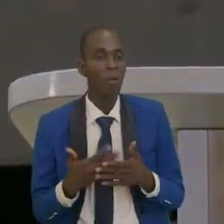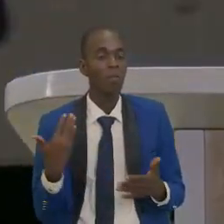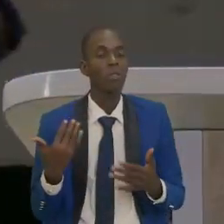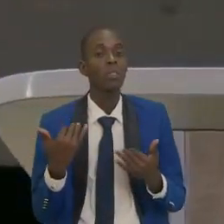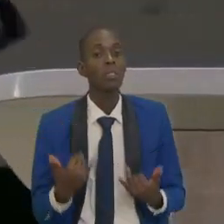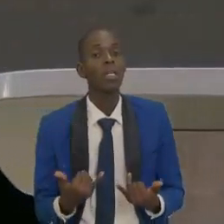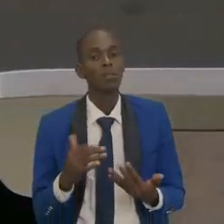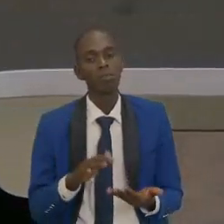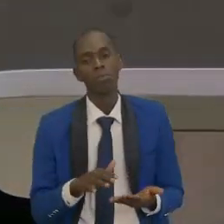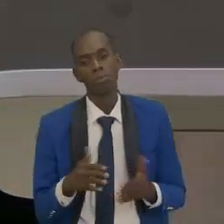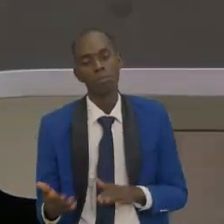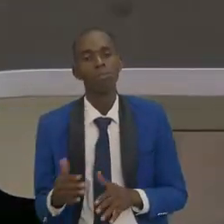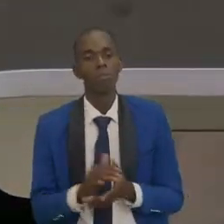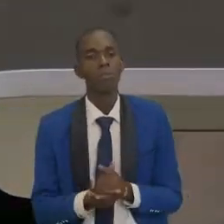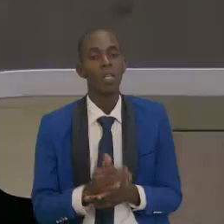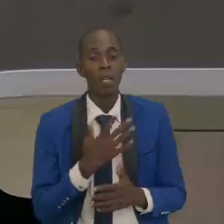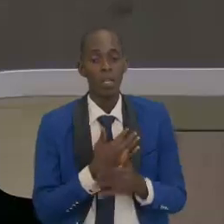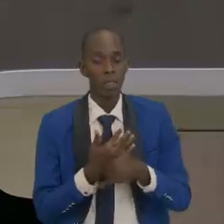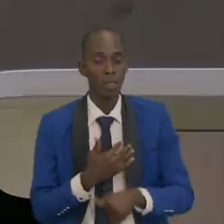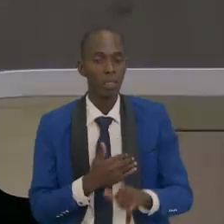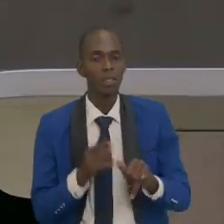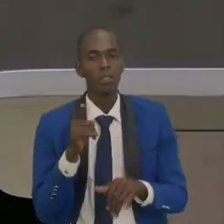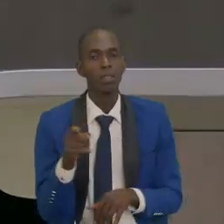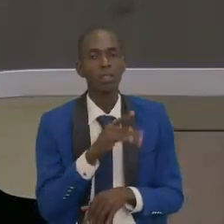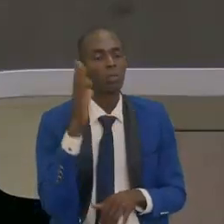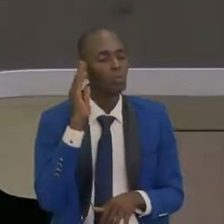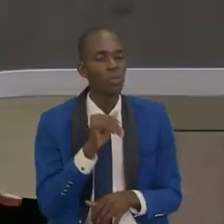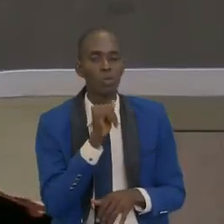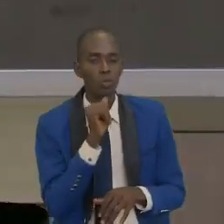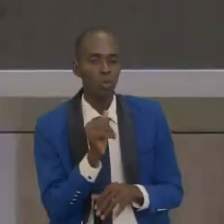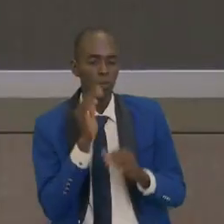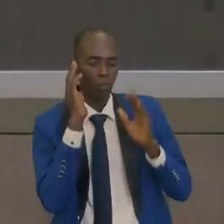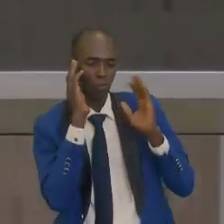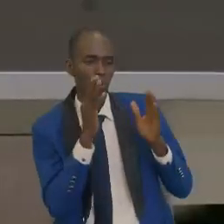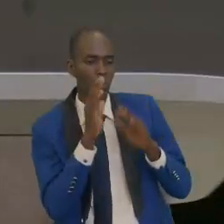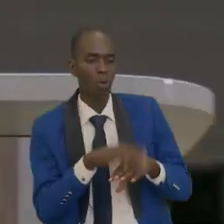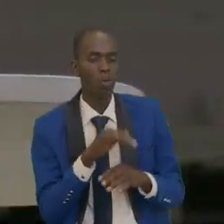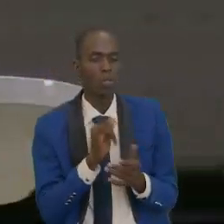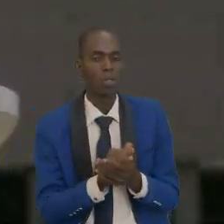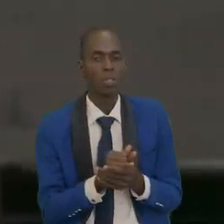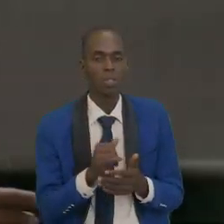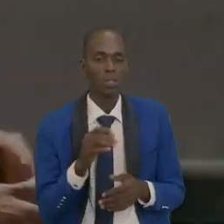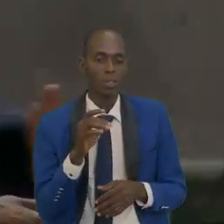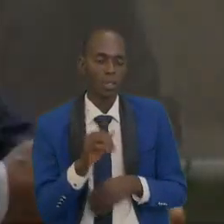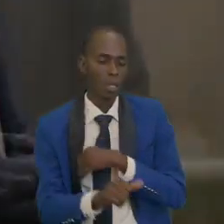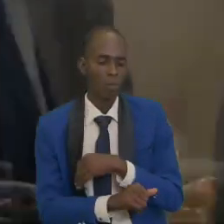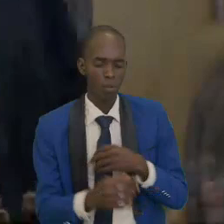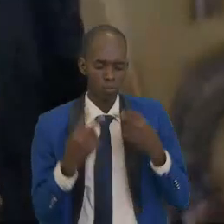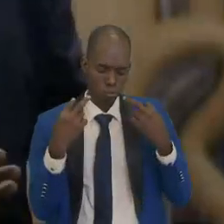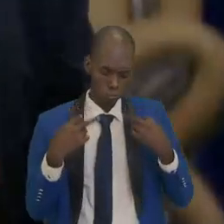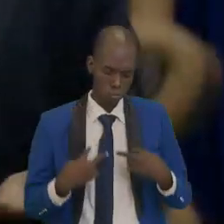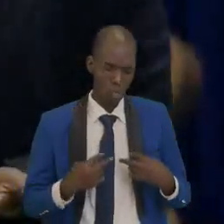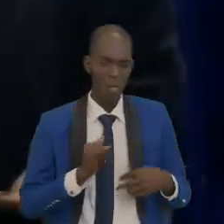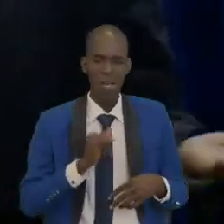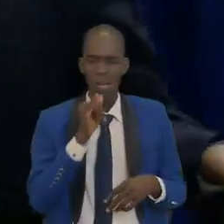and yet she will not look at that looked at himself he was walking slower slower